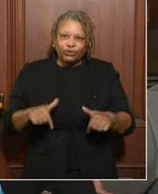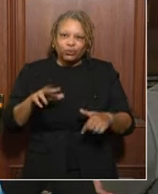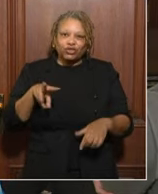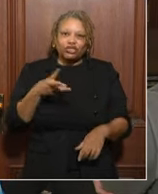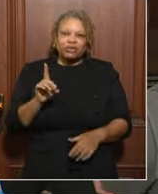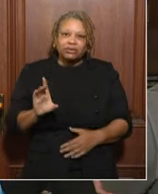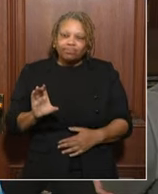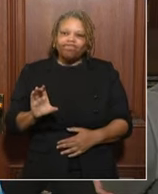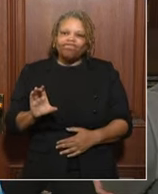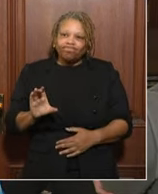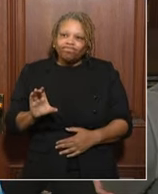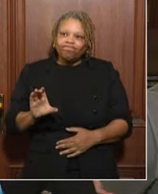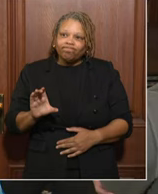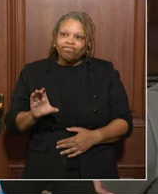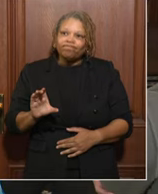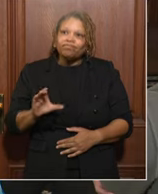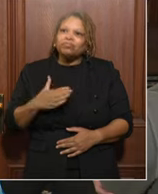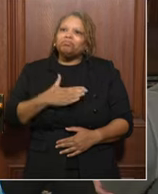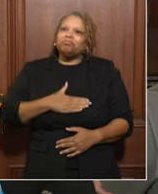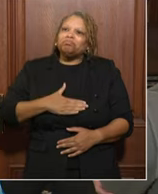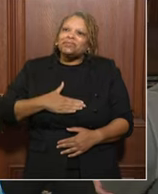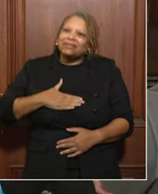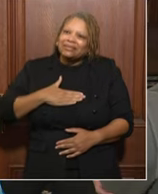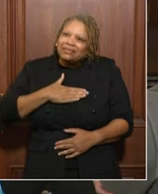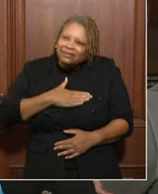it seriously. A president